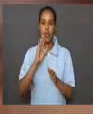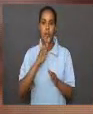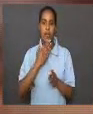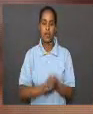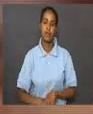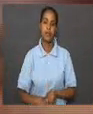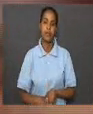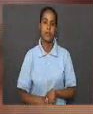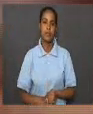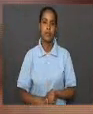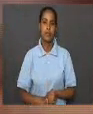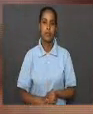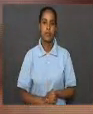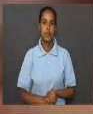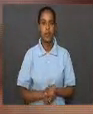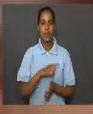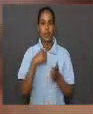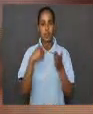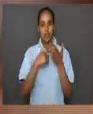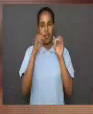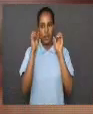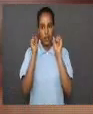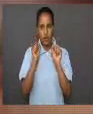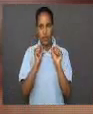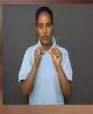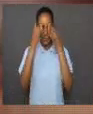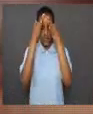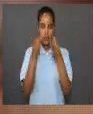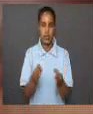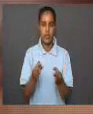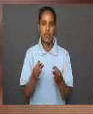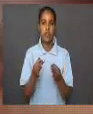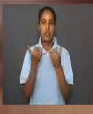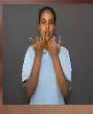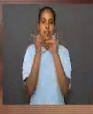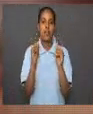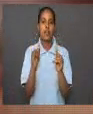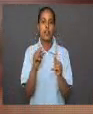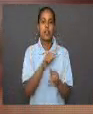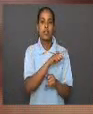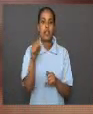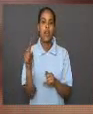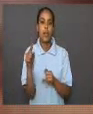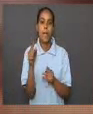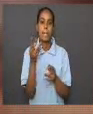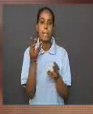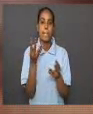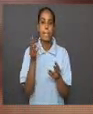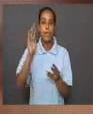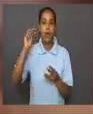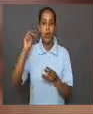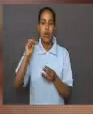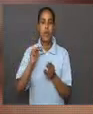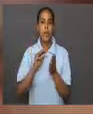base. It can also be determined by dividing their molar mass by